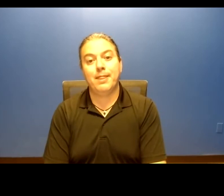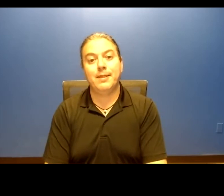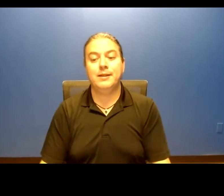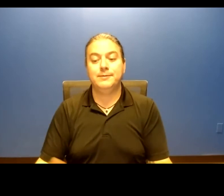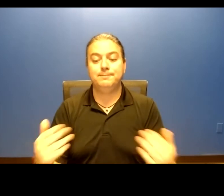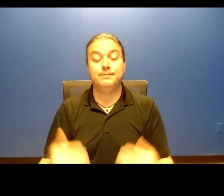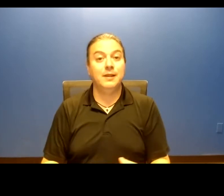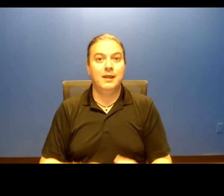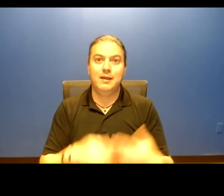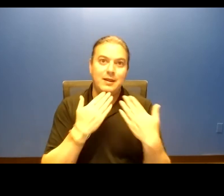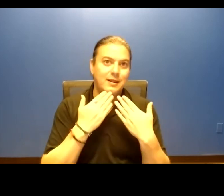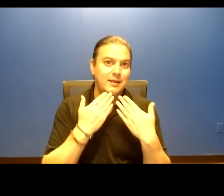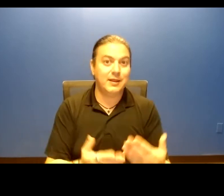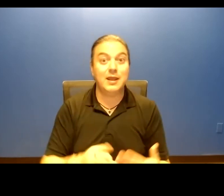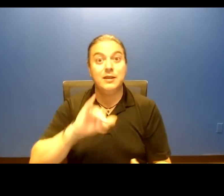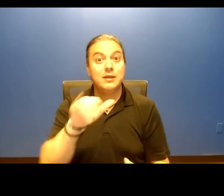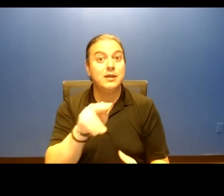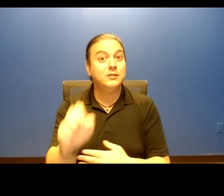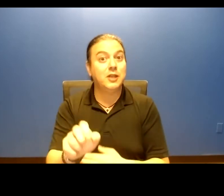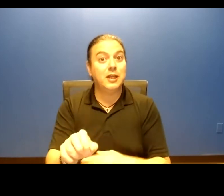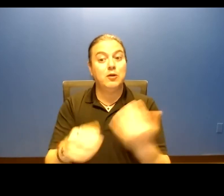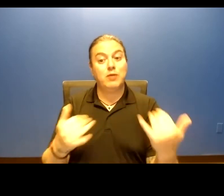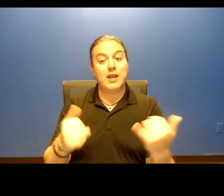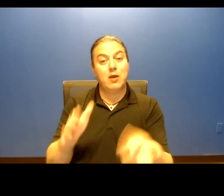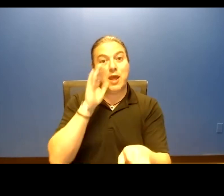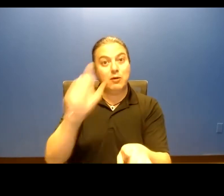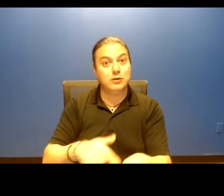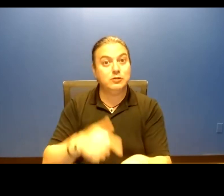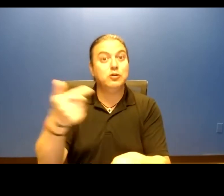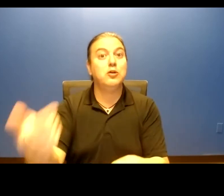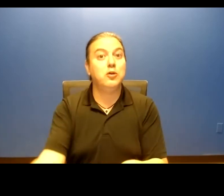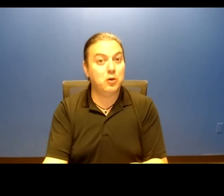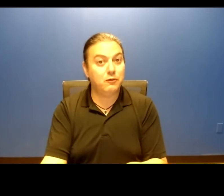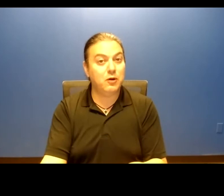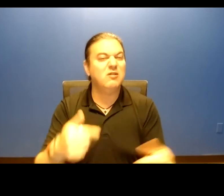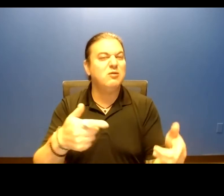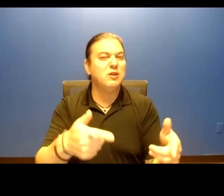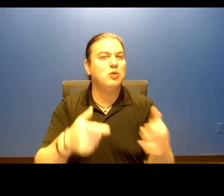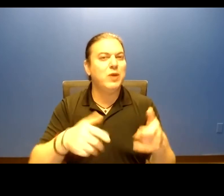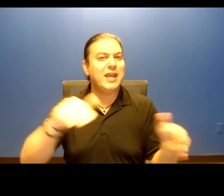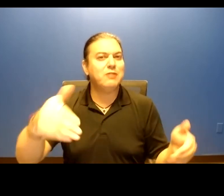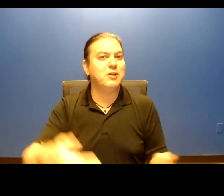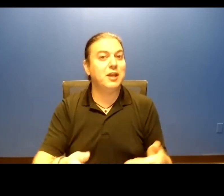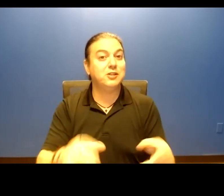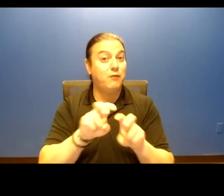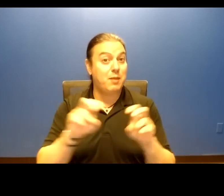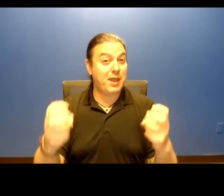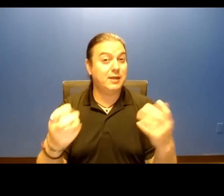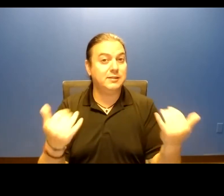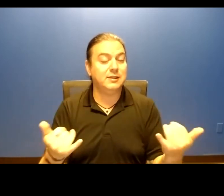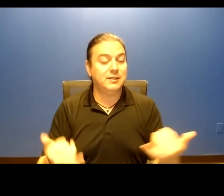actually just going to really turn it over and I'm going to do the quick introductions of our panelists today so we can get into the meat of